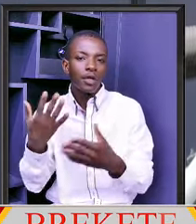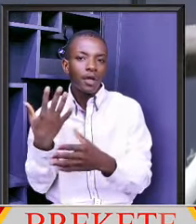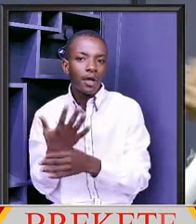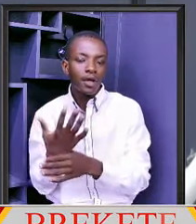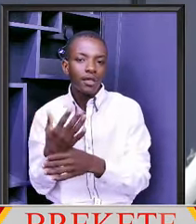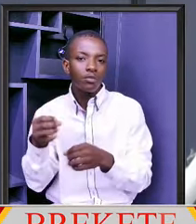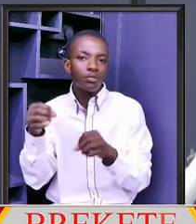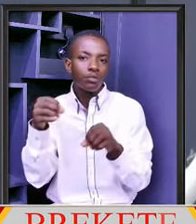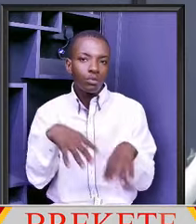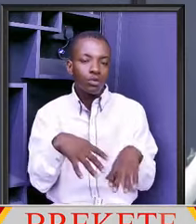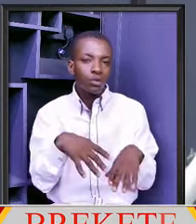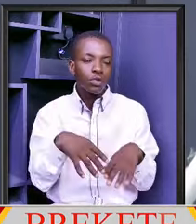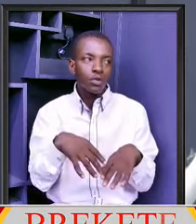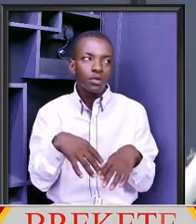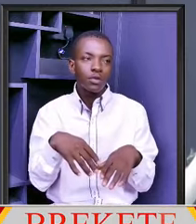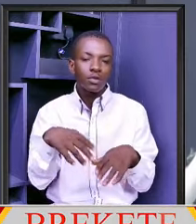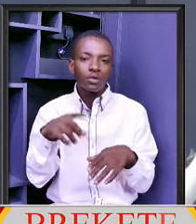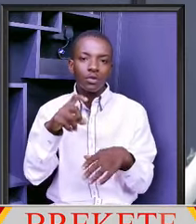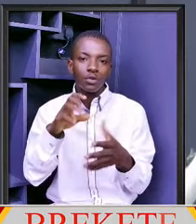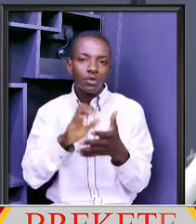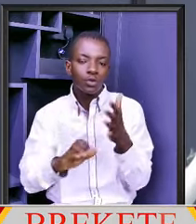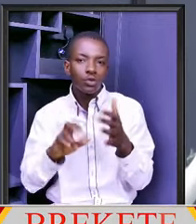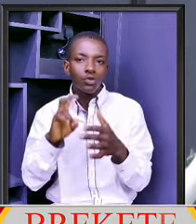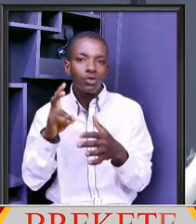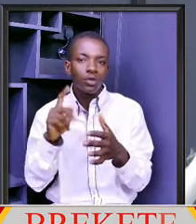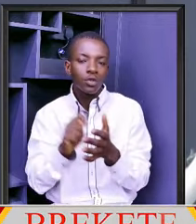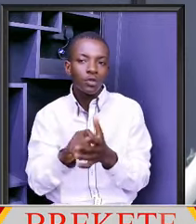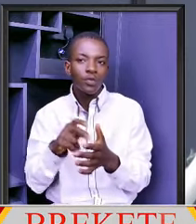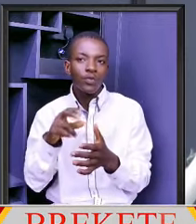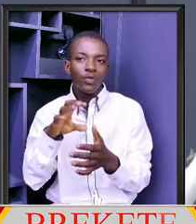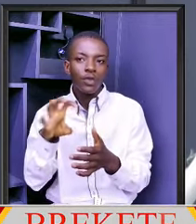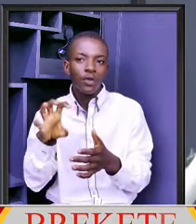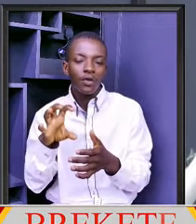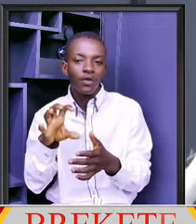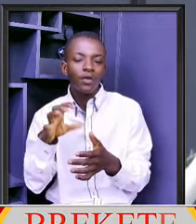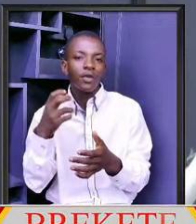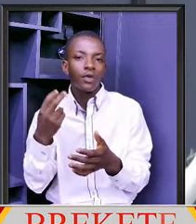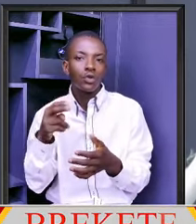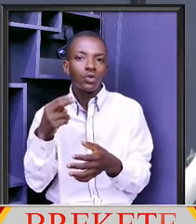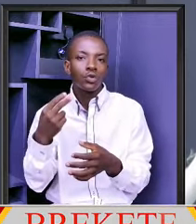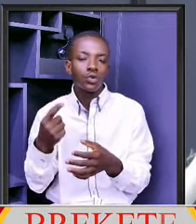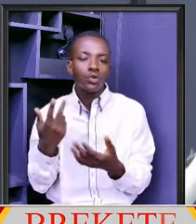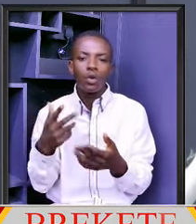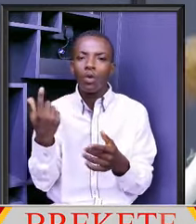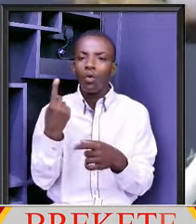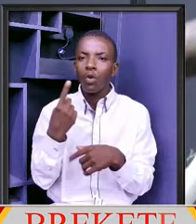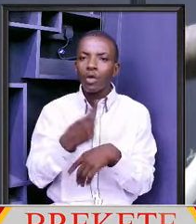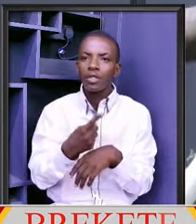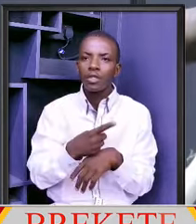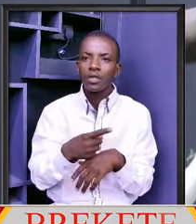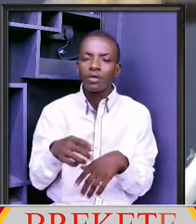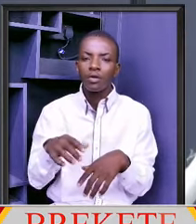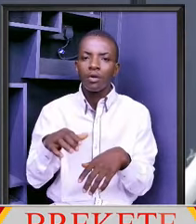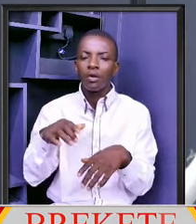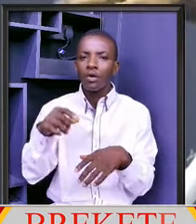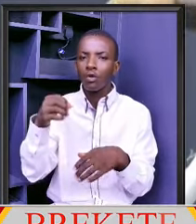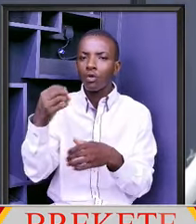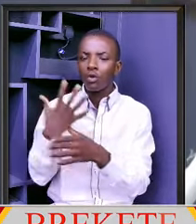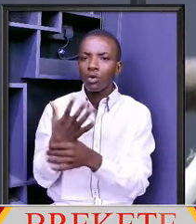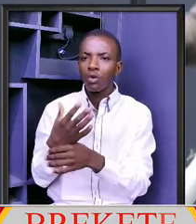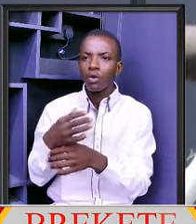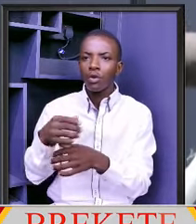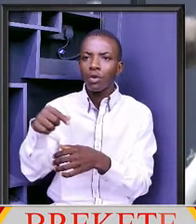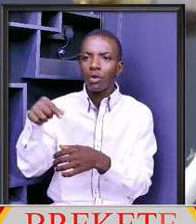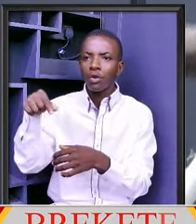hand, they go put, come out 2,000. Come on 1,000, come on 500 naira, come on 2 million. One day you go put your